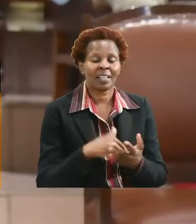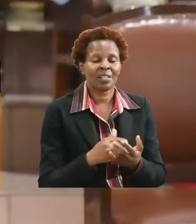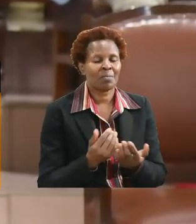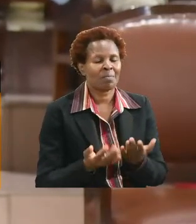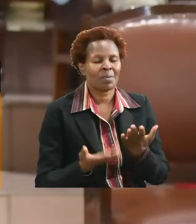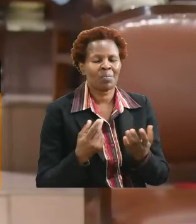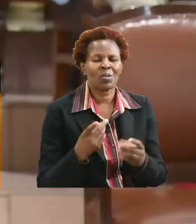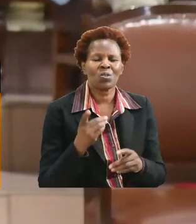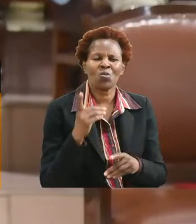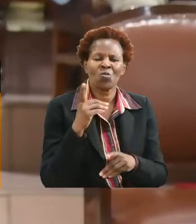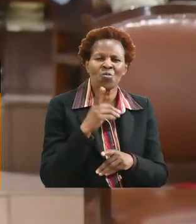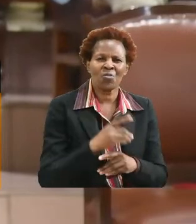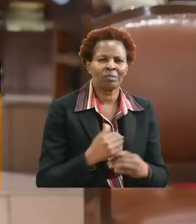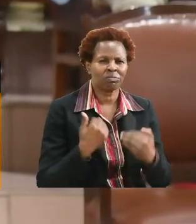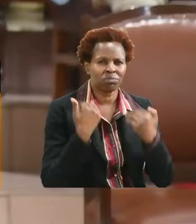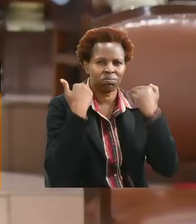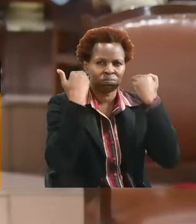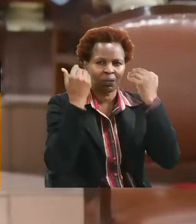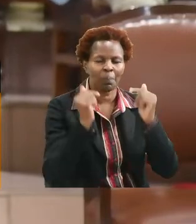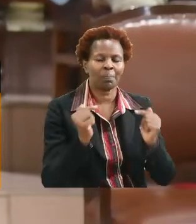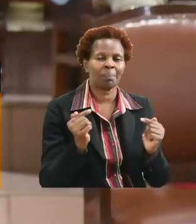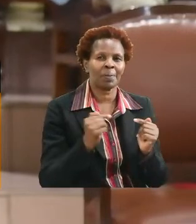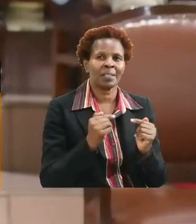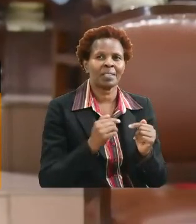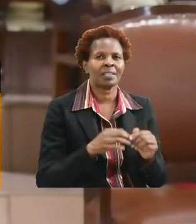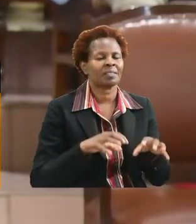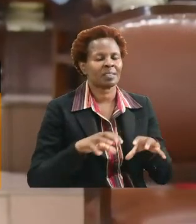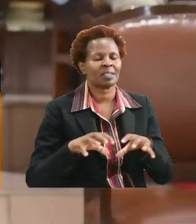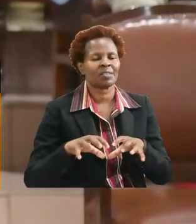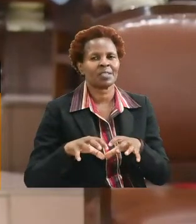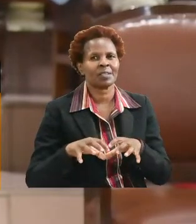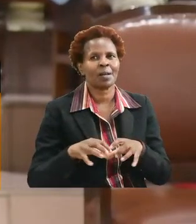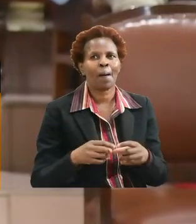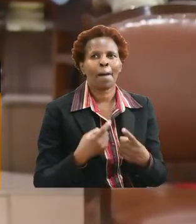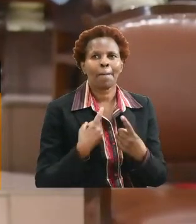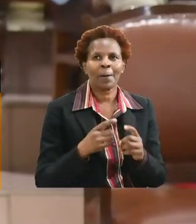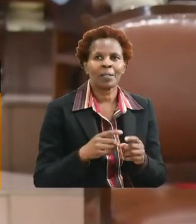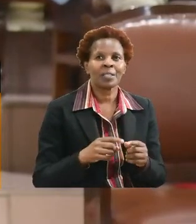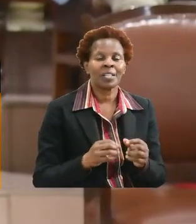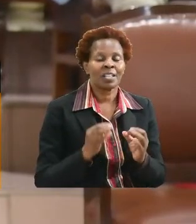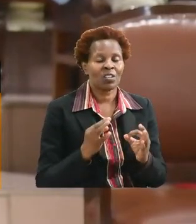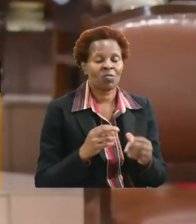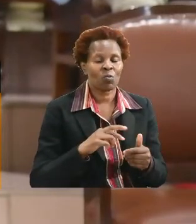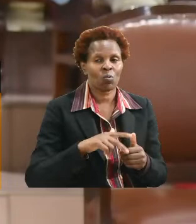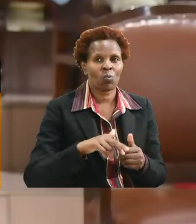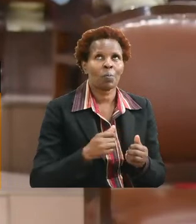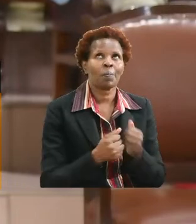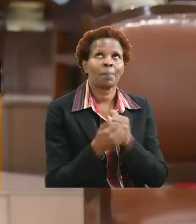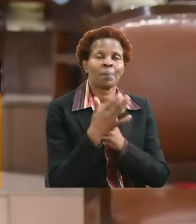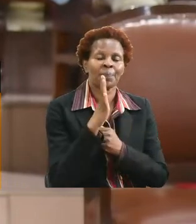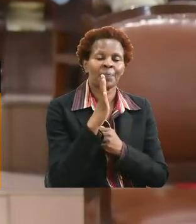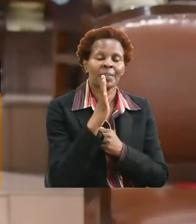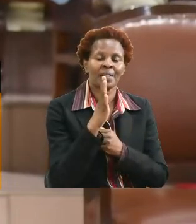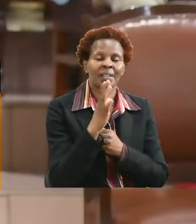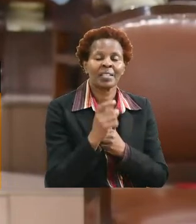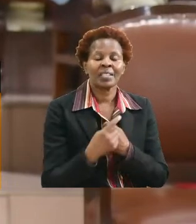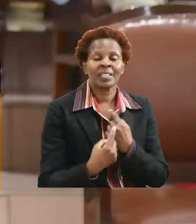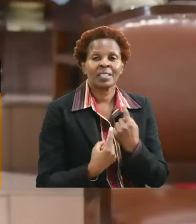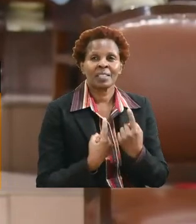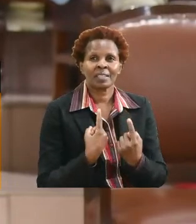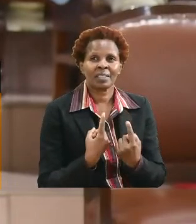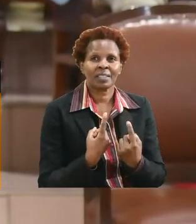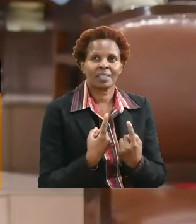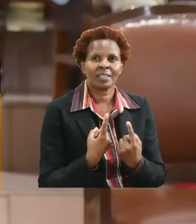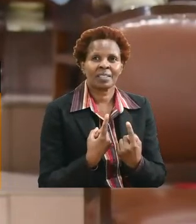to frustration, to pain, and to such situations. But walking with the Lord basically means